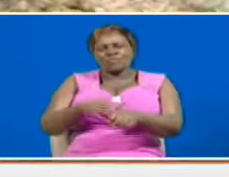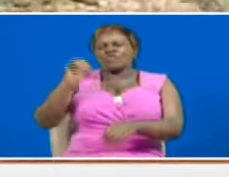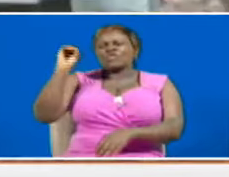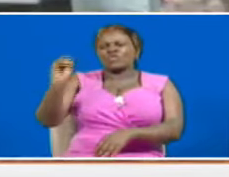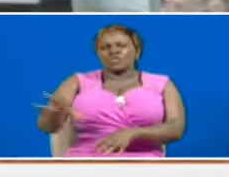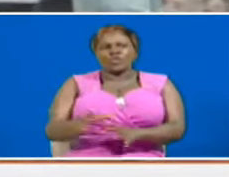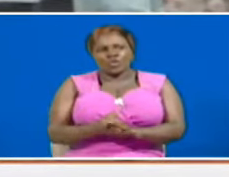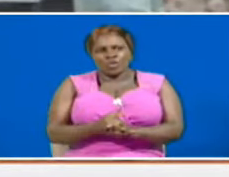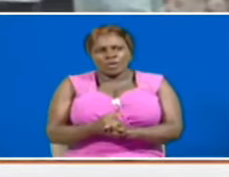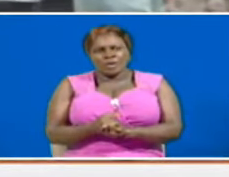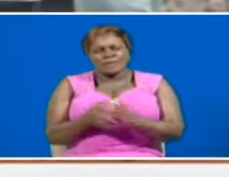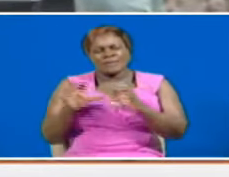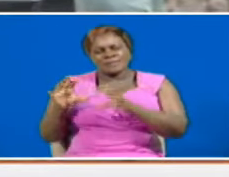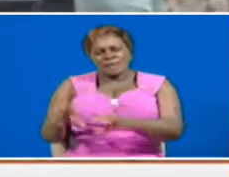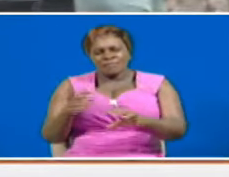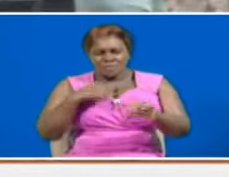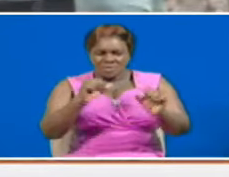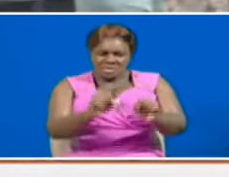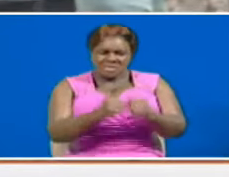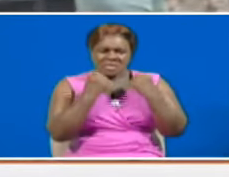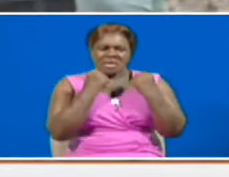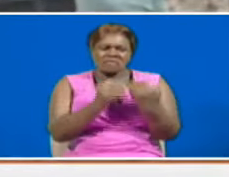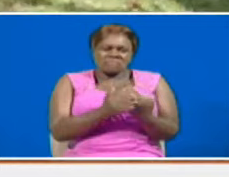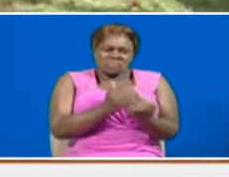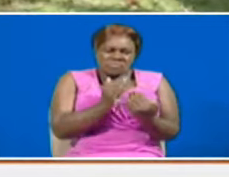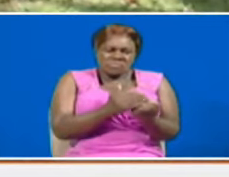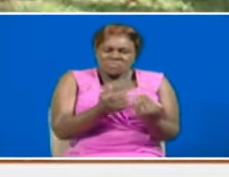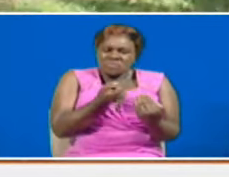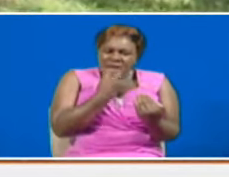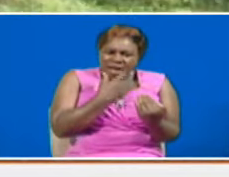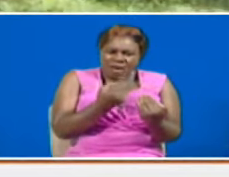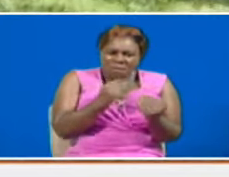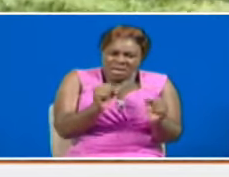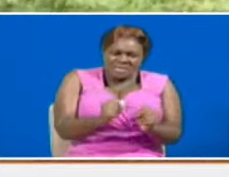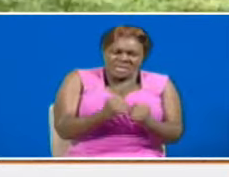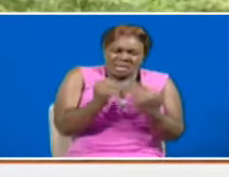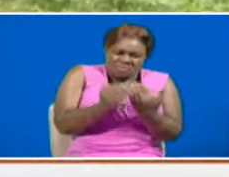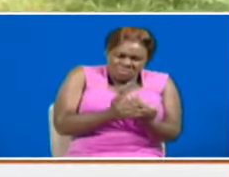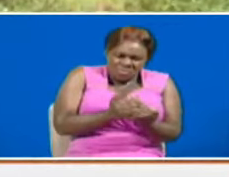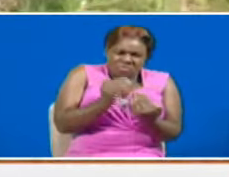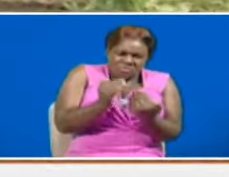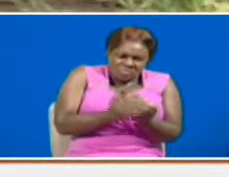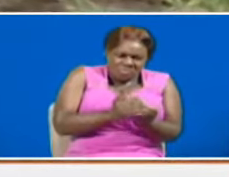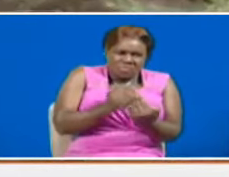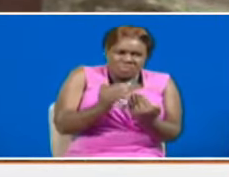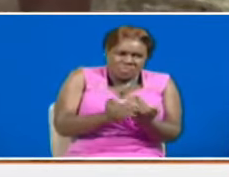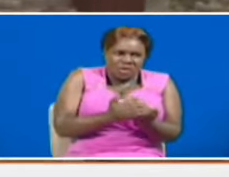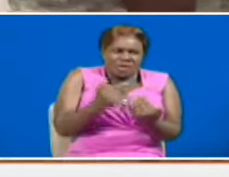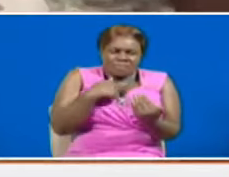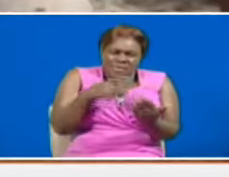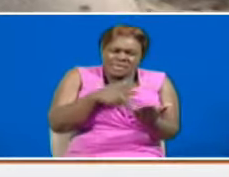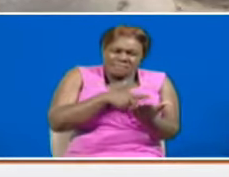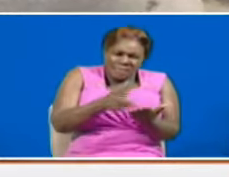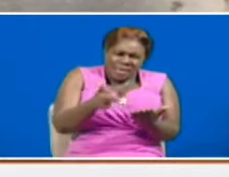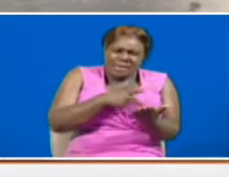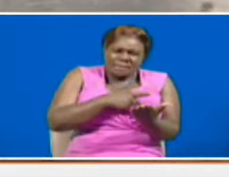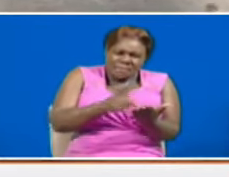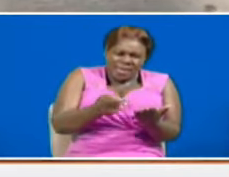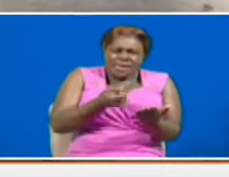ametupwa anateseka, nikamrescue, nikamtibu, nikamuokoa, alikuwa akufe kabisa lakini nikagaramika,